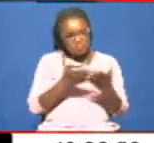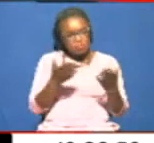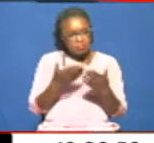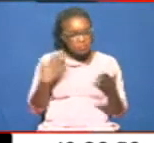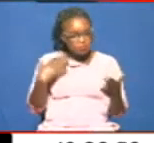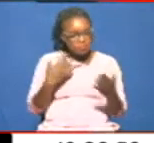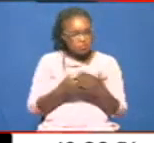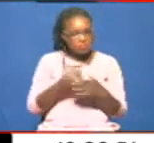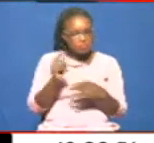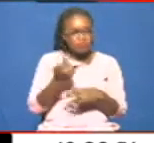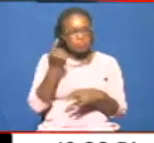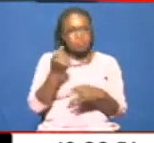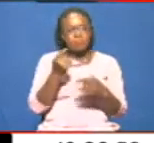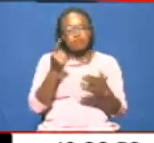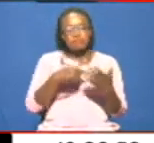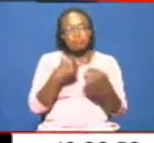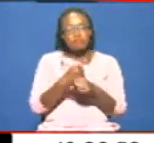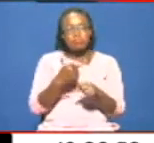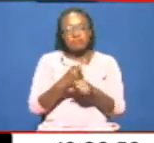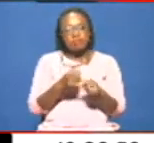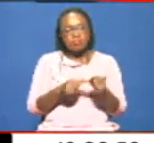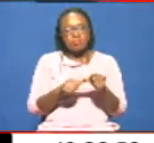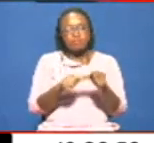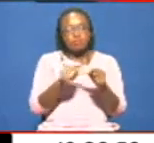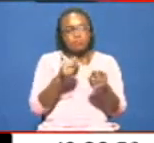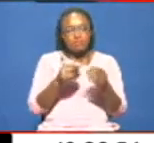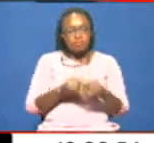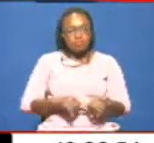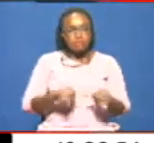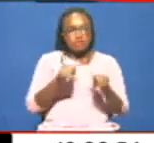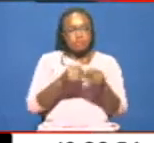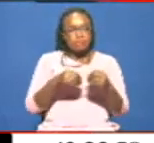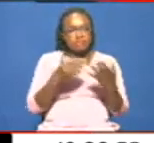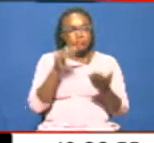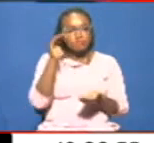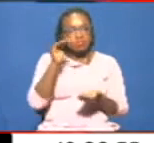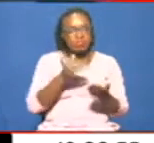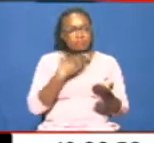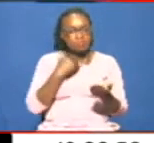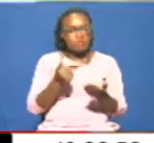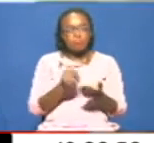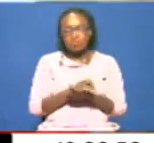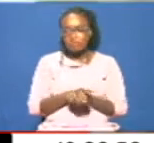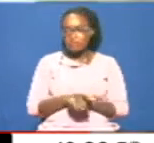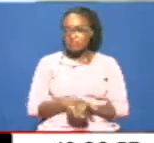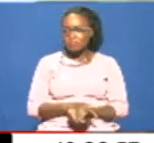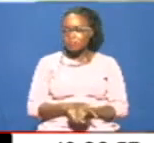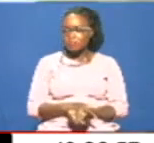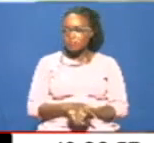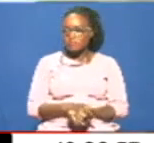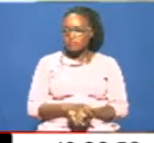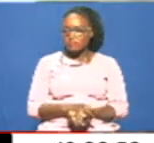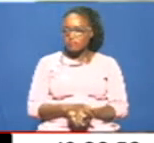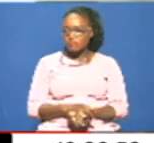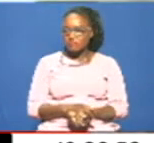at least. So what can be done to ensure sustainable production or even bring down the demand? So back to